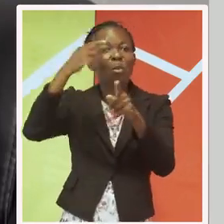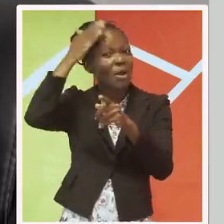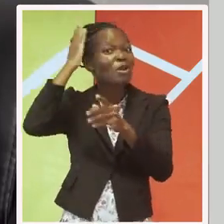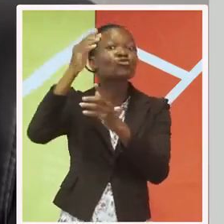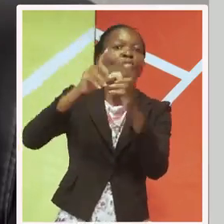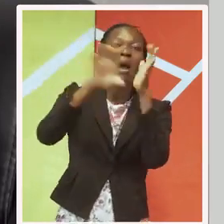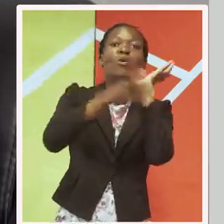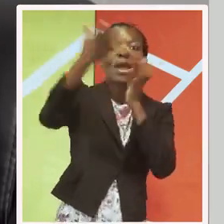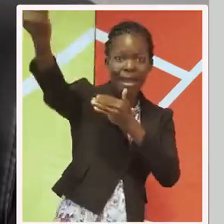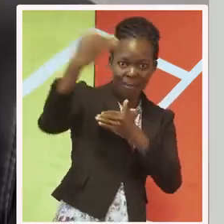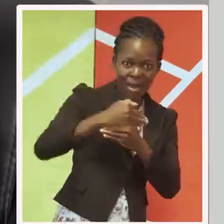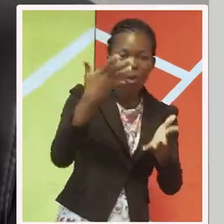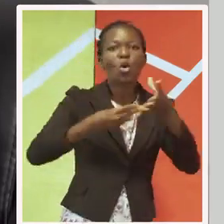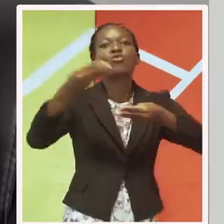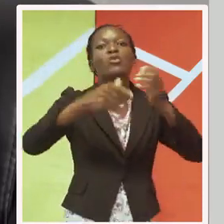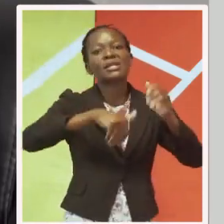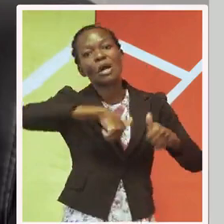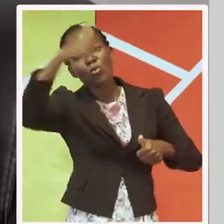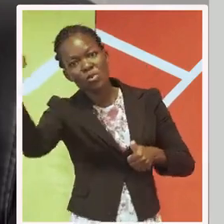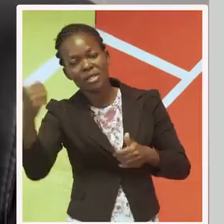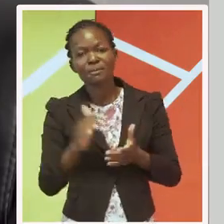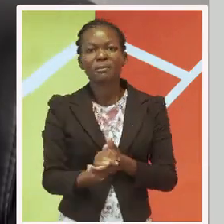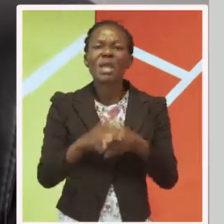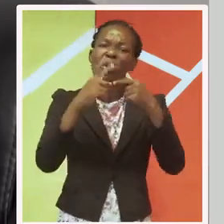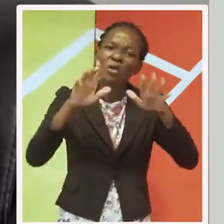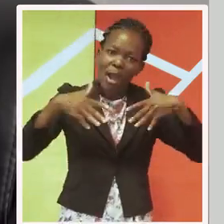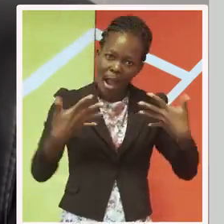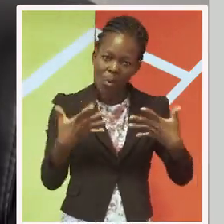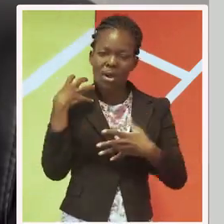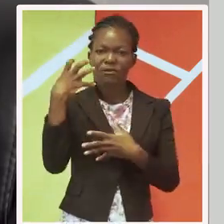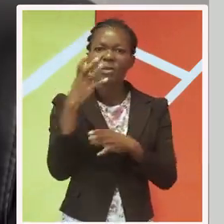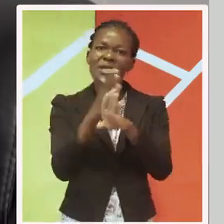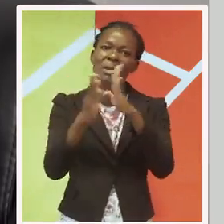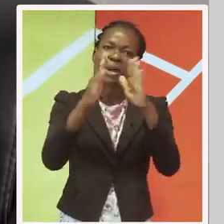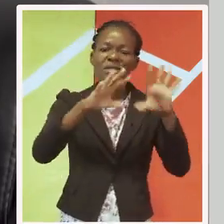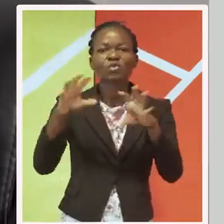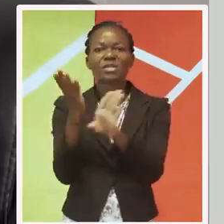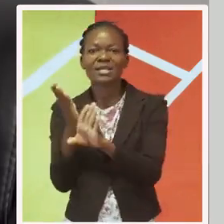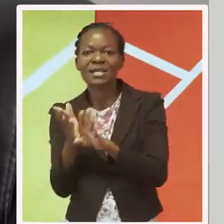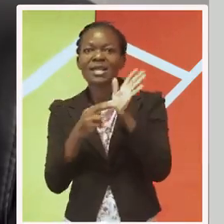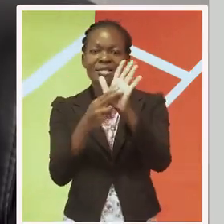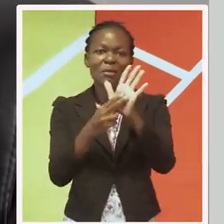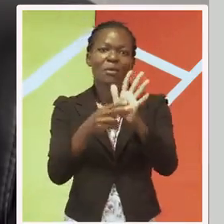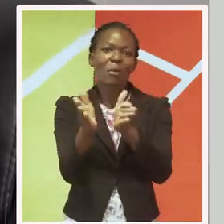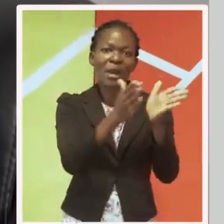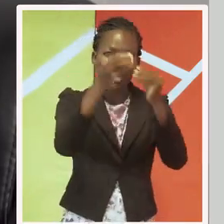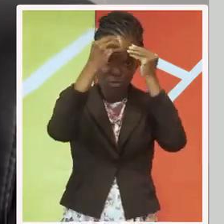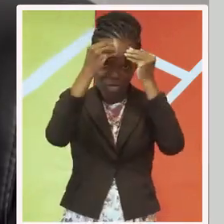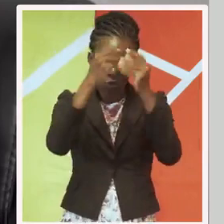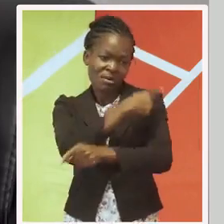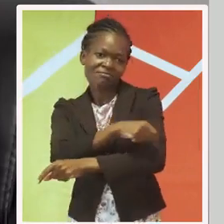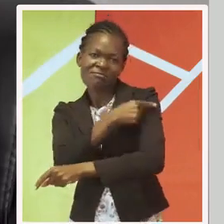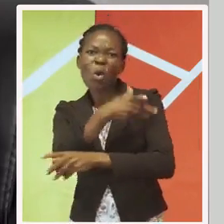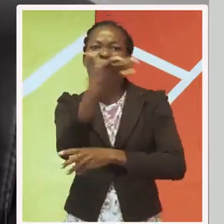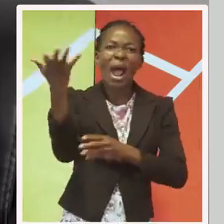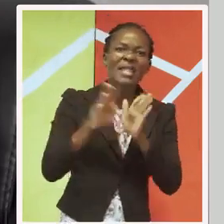example. They also influence governments' decisions to invest in infrastructure, education, health, and